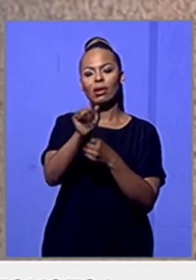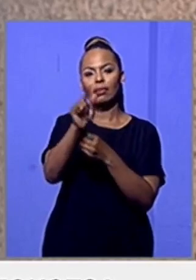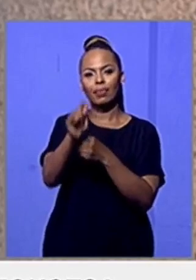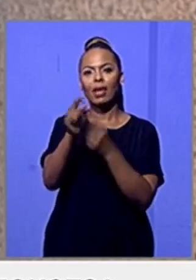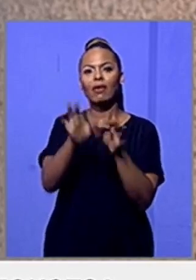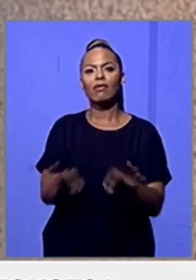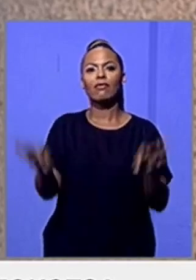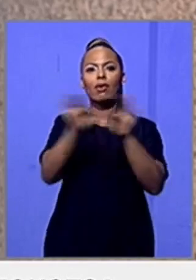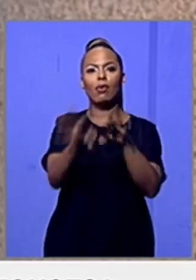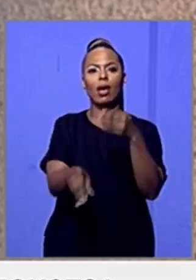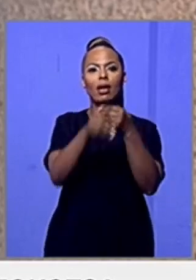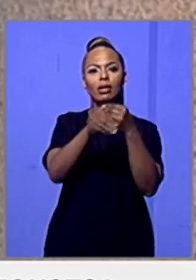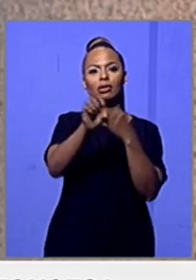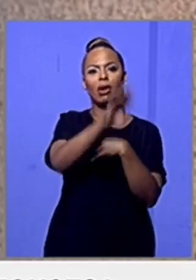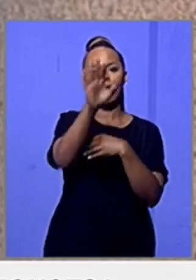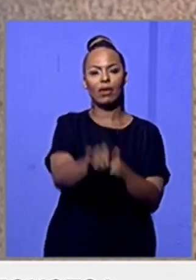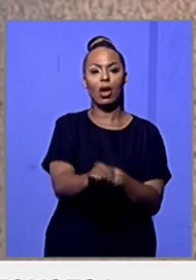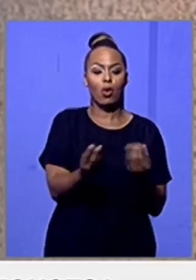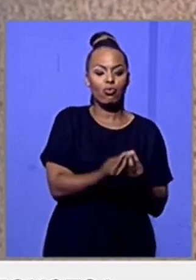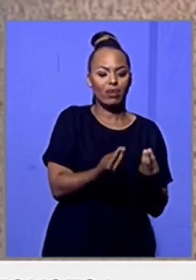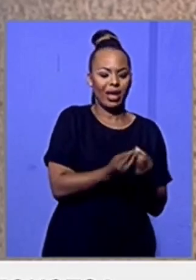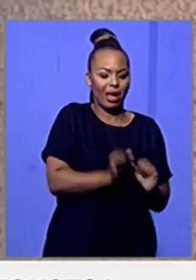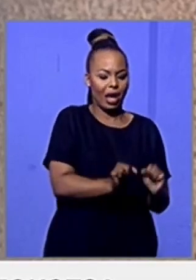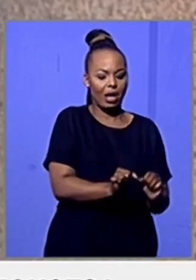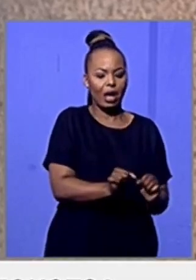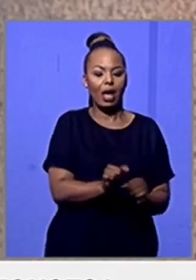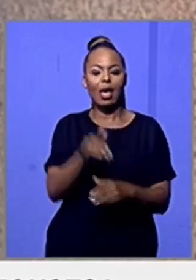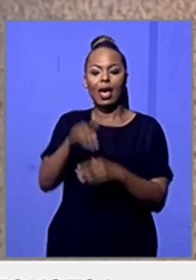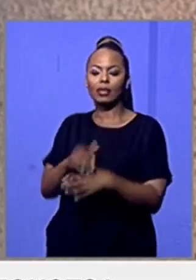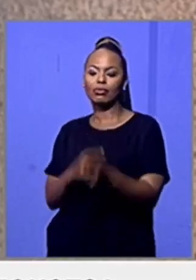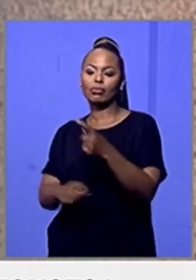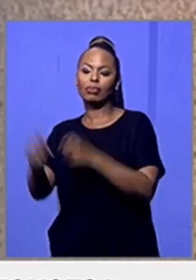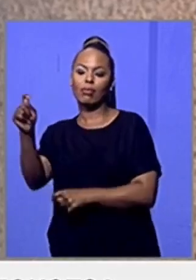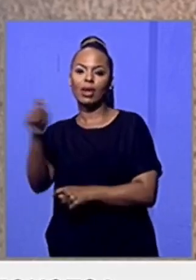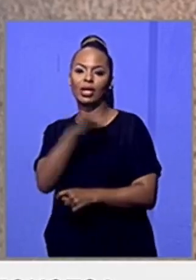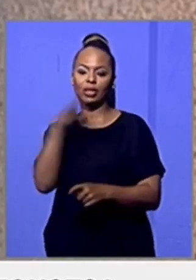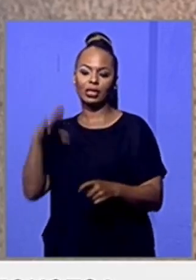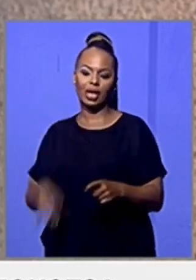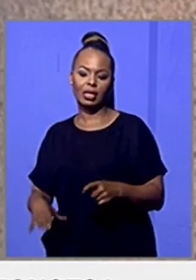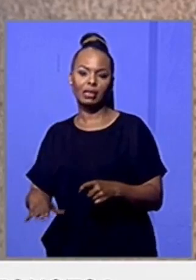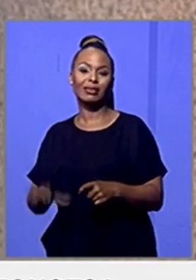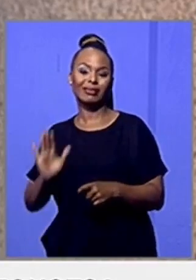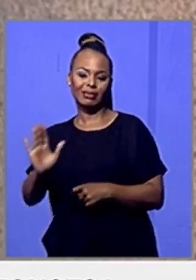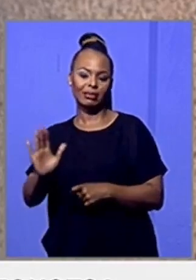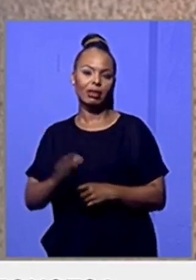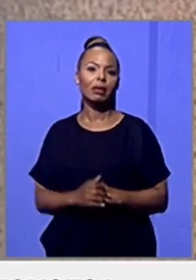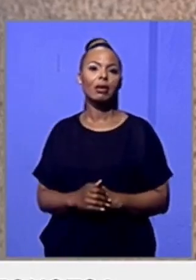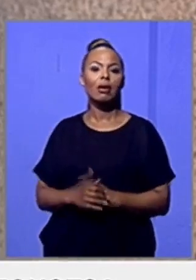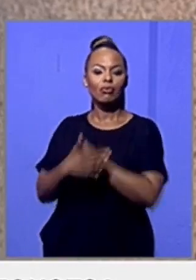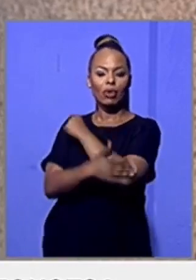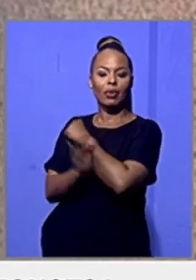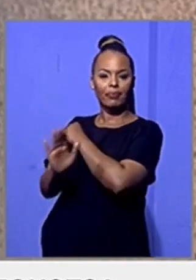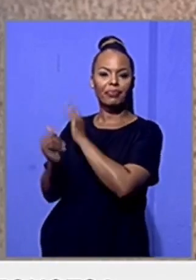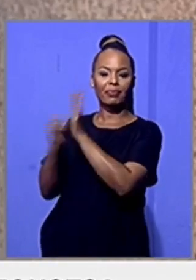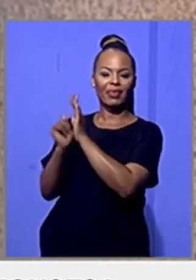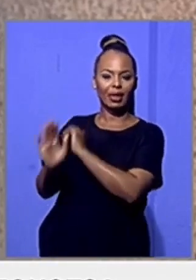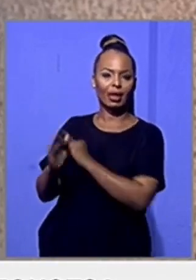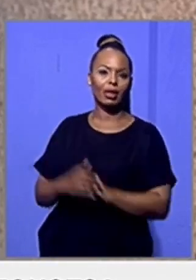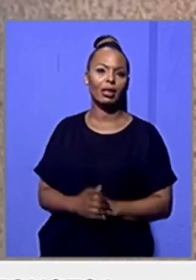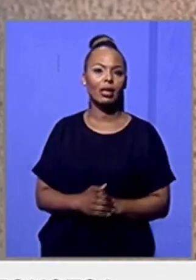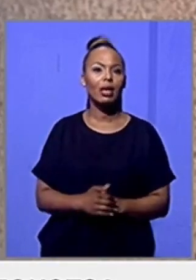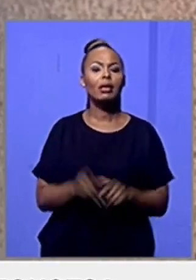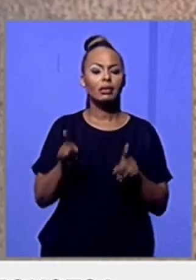African goods that can be exported to the Chinese market. We are also very delighted that China